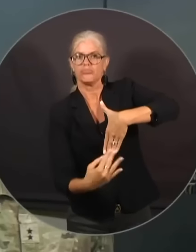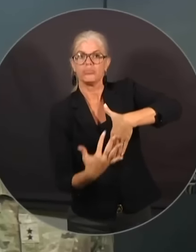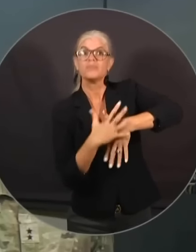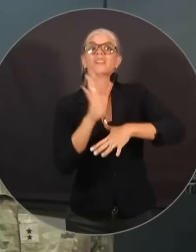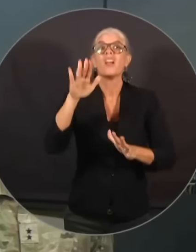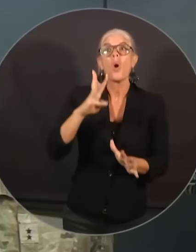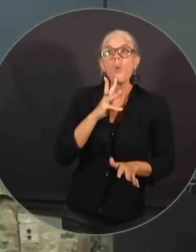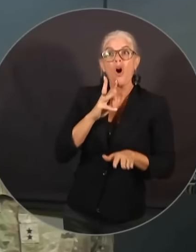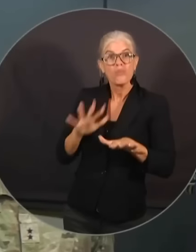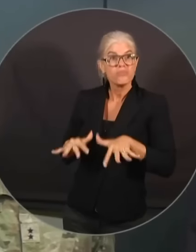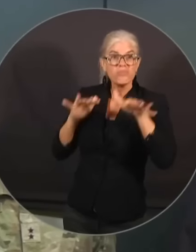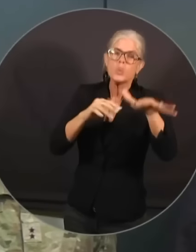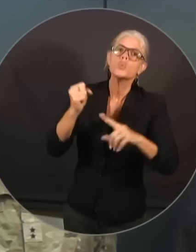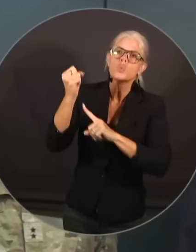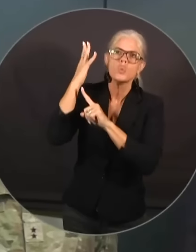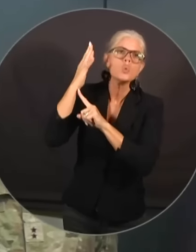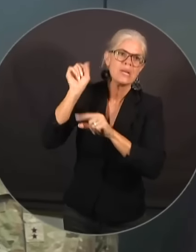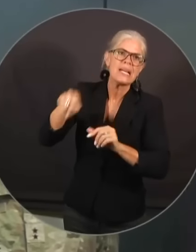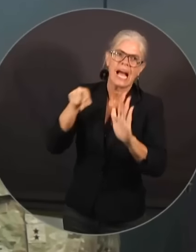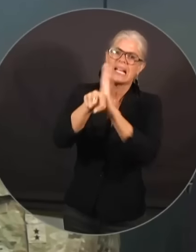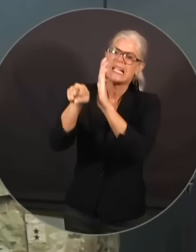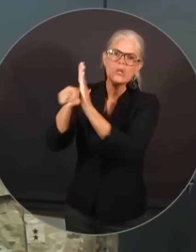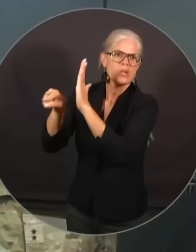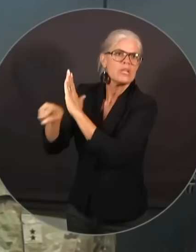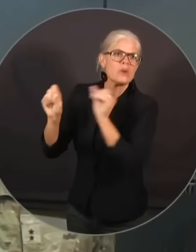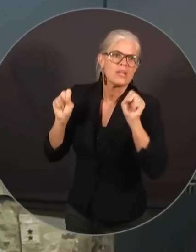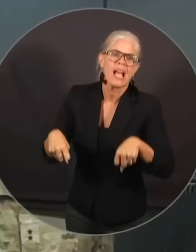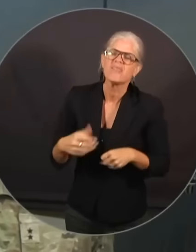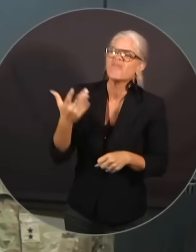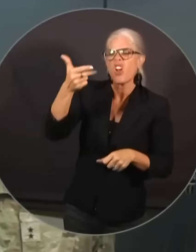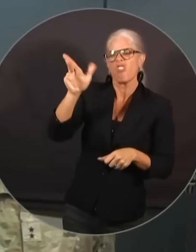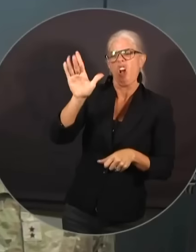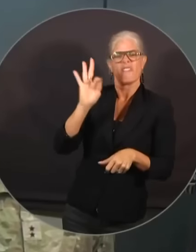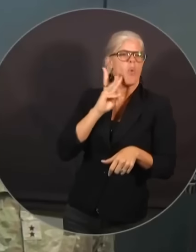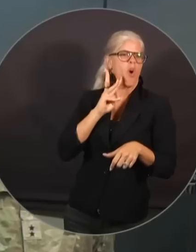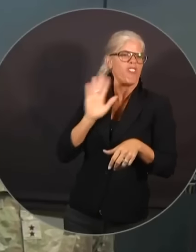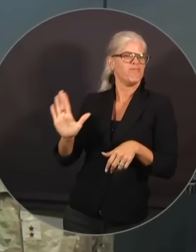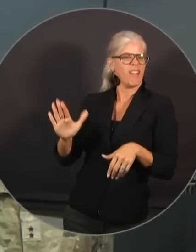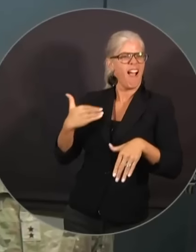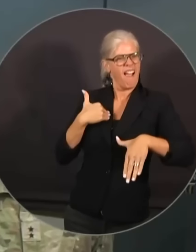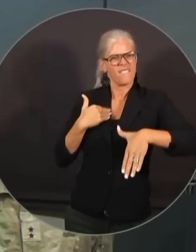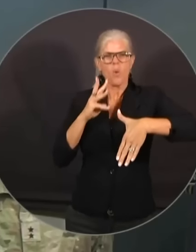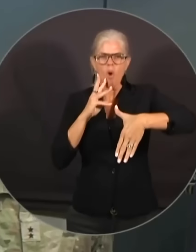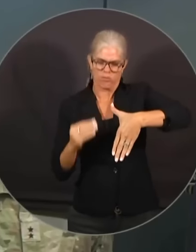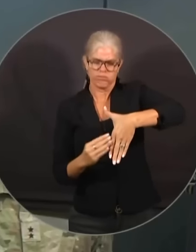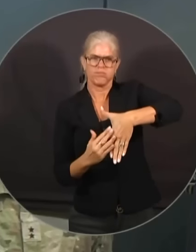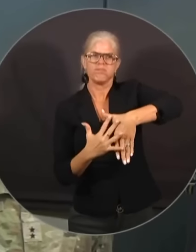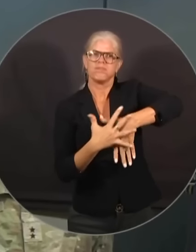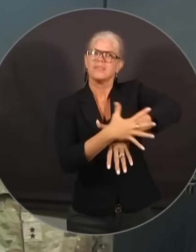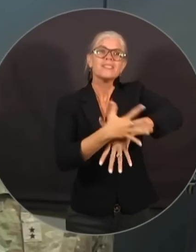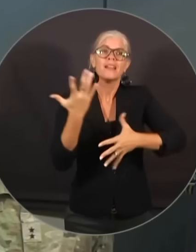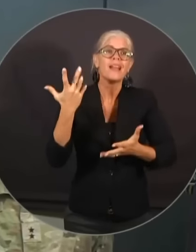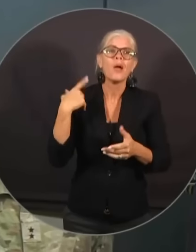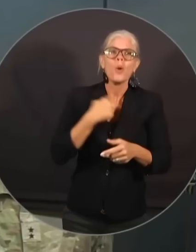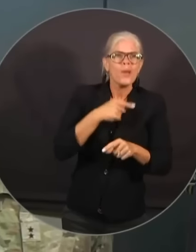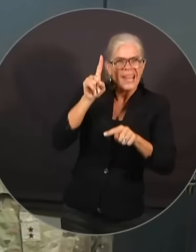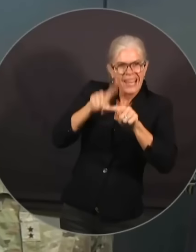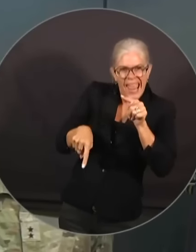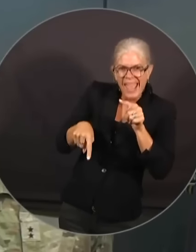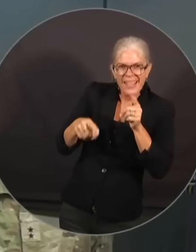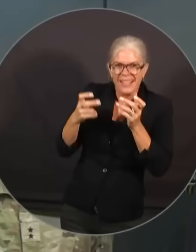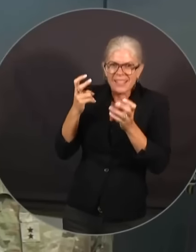expected along Florida's Gulf, West Gulf Coast and Big Bend. Floodwaters are hard to navigate during the day, but even harder to see at